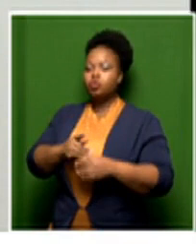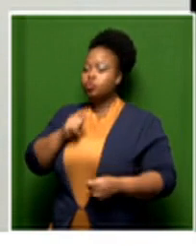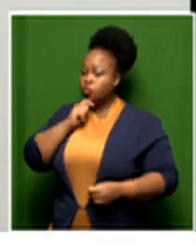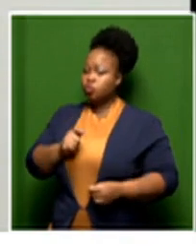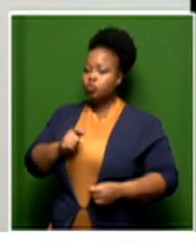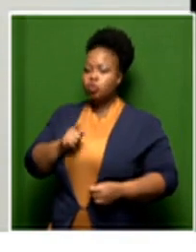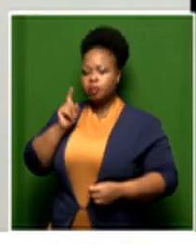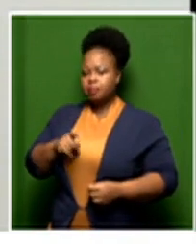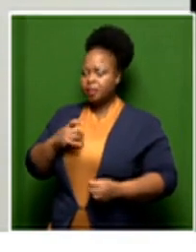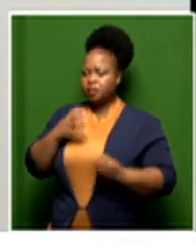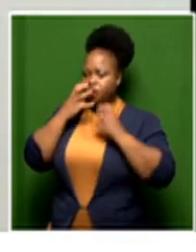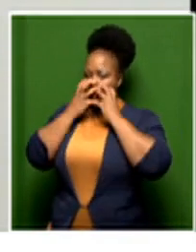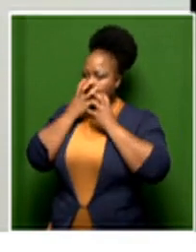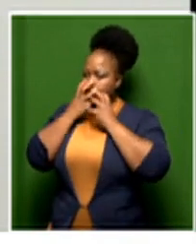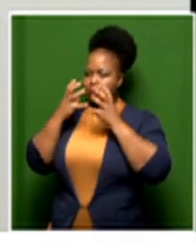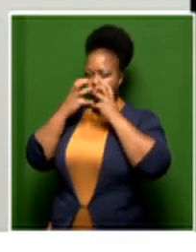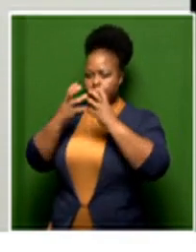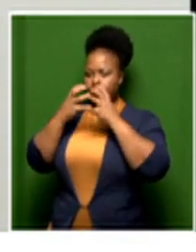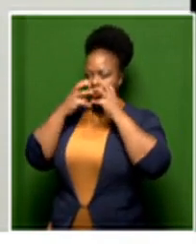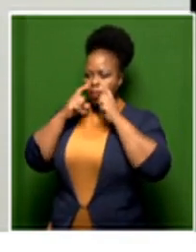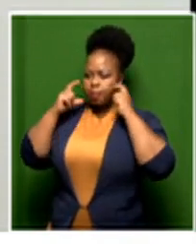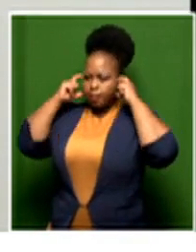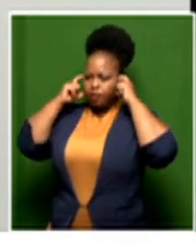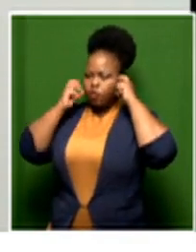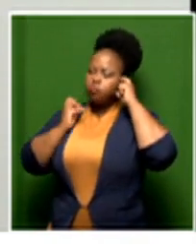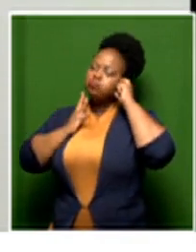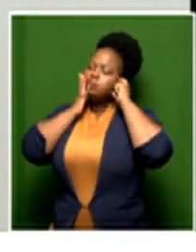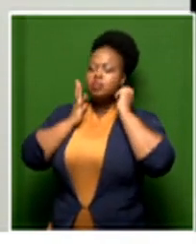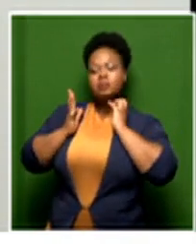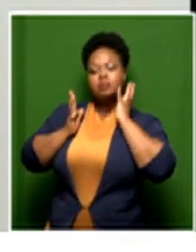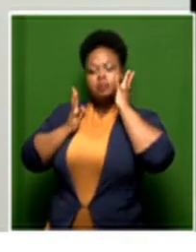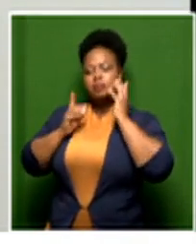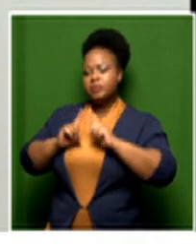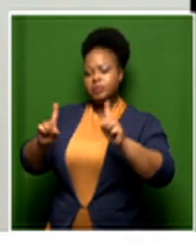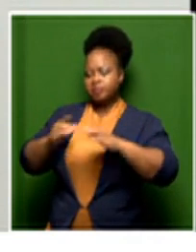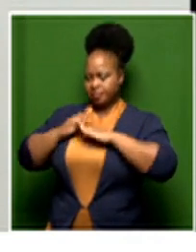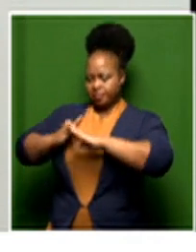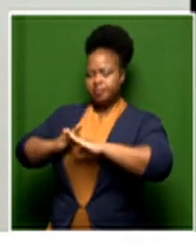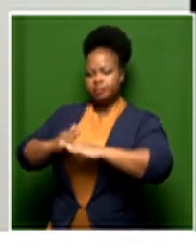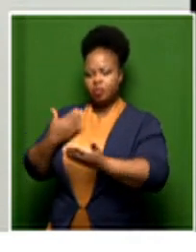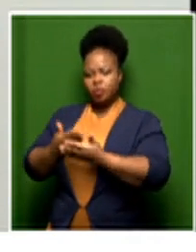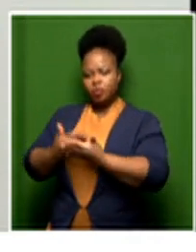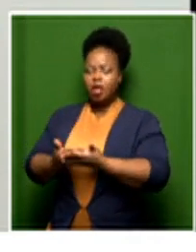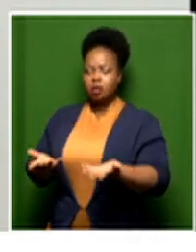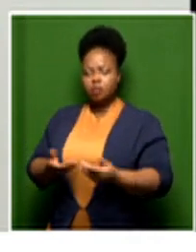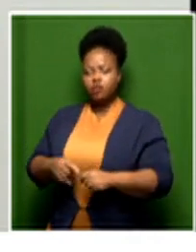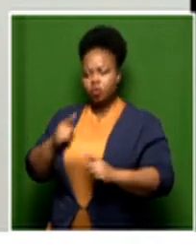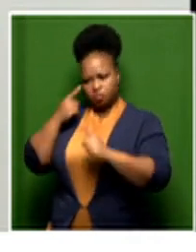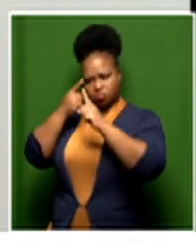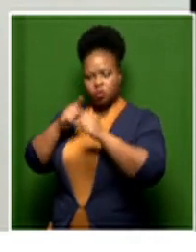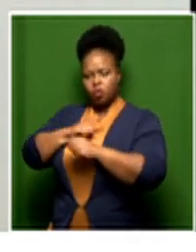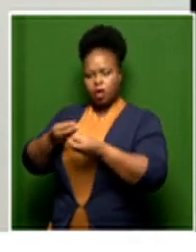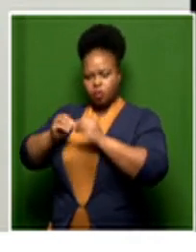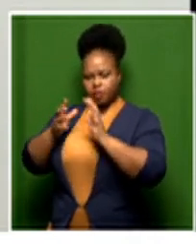you are using fits your face perfectly to avoid the leakage and the filtration efficiency can be as intended by the